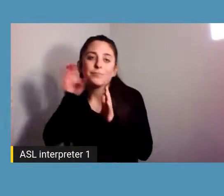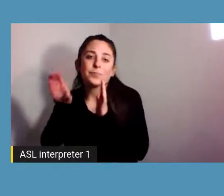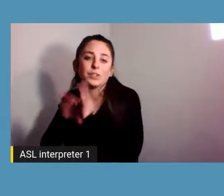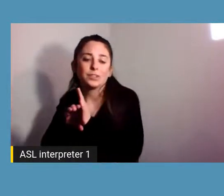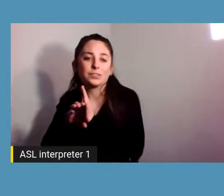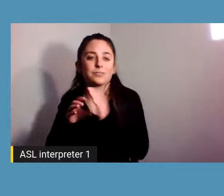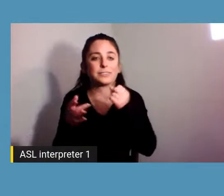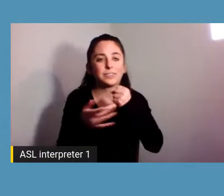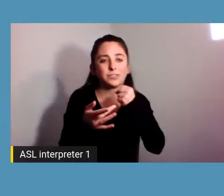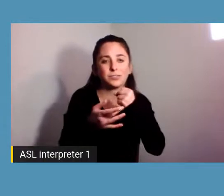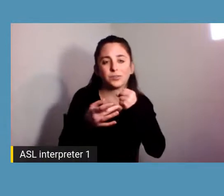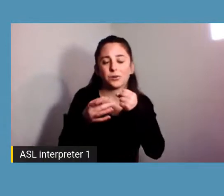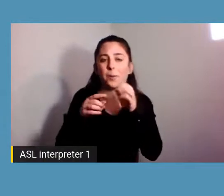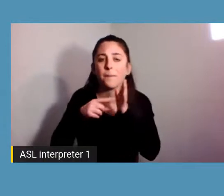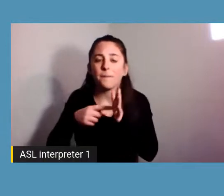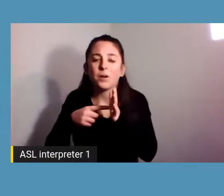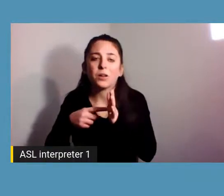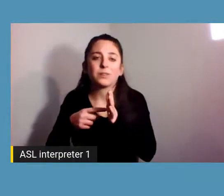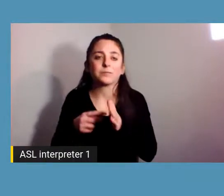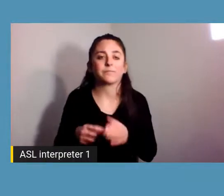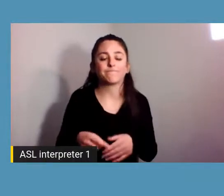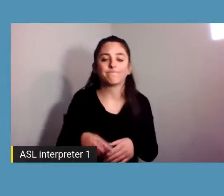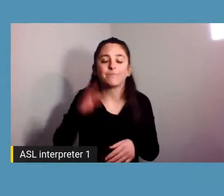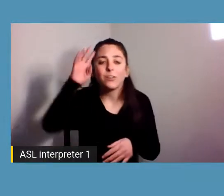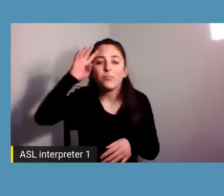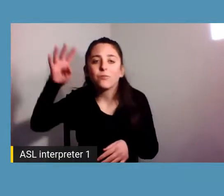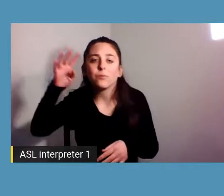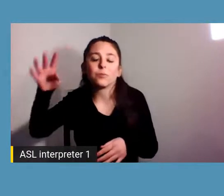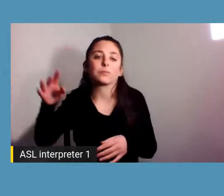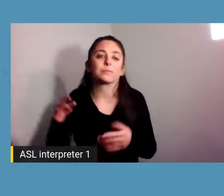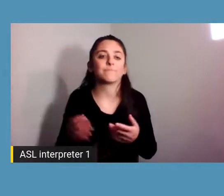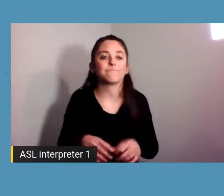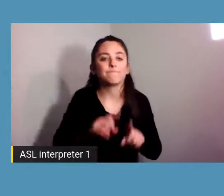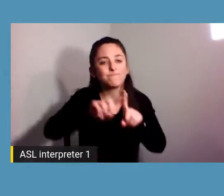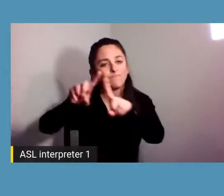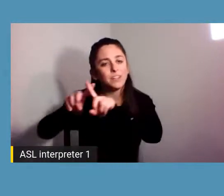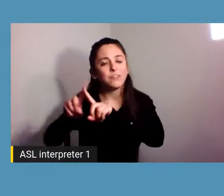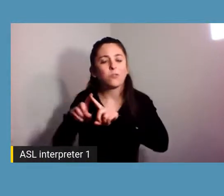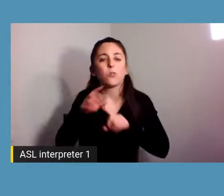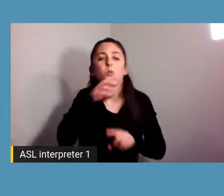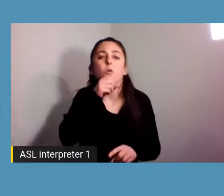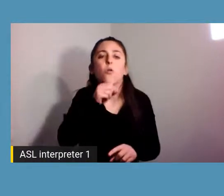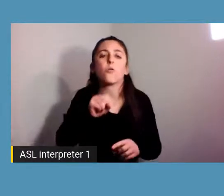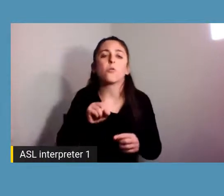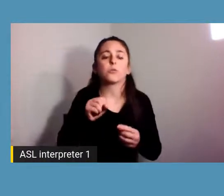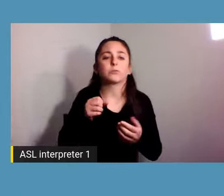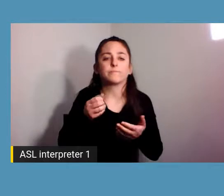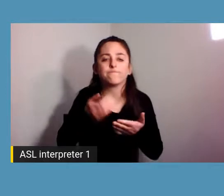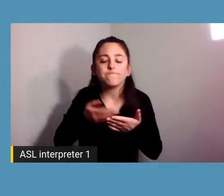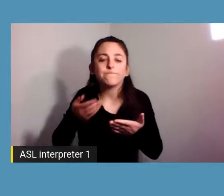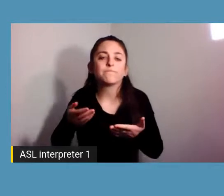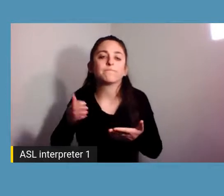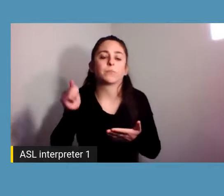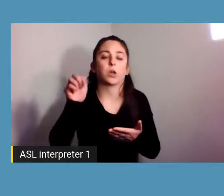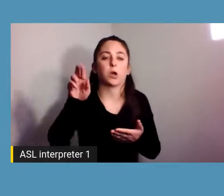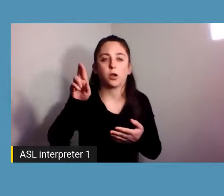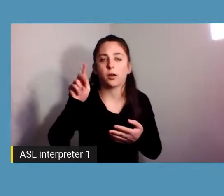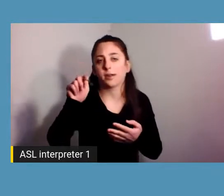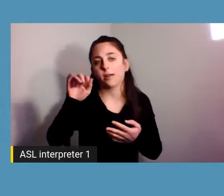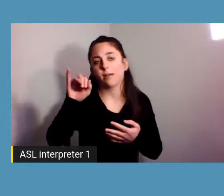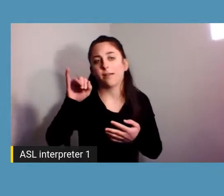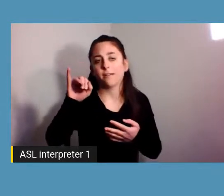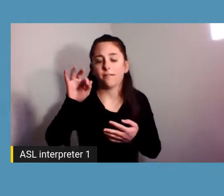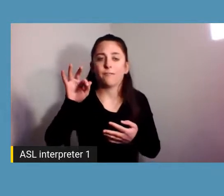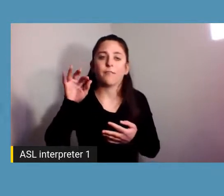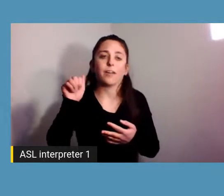digital fabrication for sculpture, monuments, historic artifacts, buildings, and antiquities. For more than 18 years, he's helped hundreds